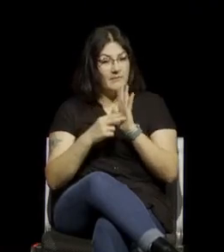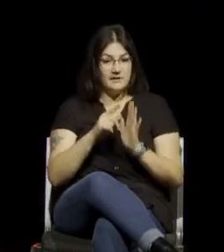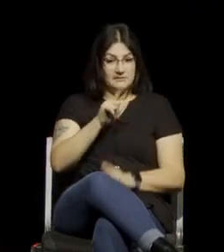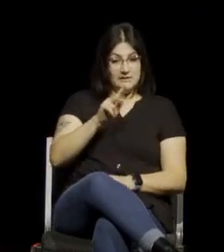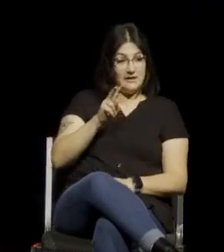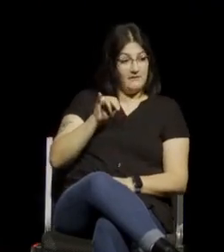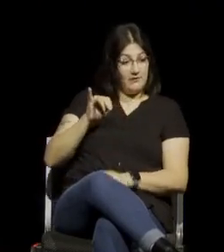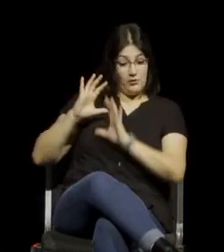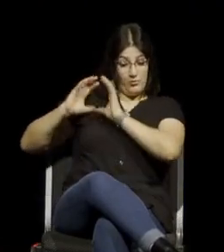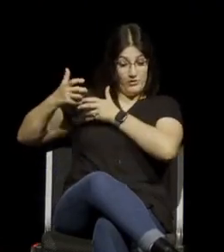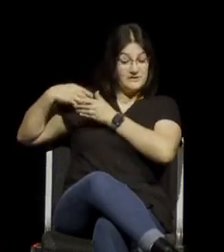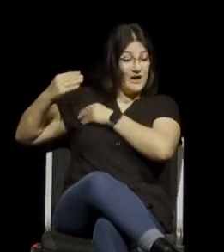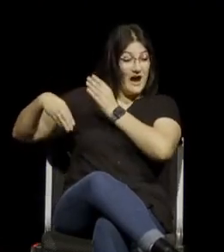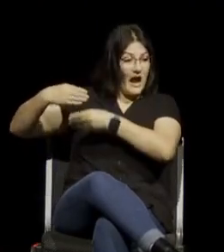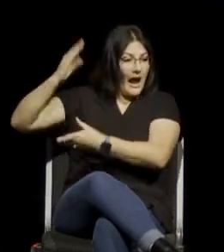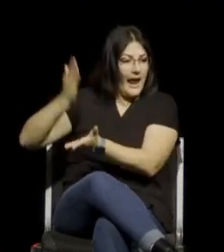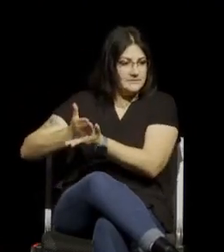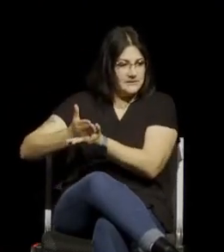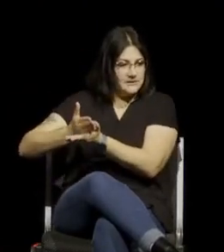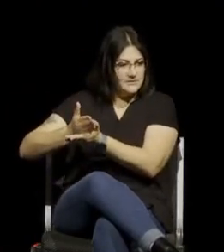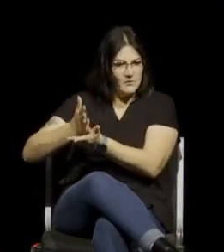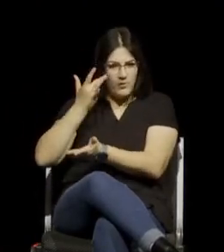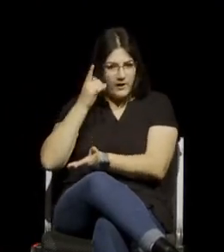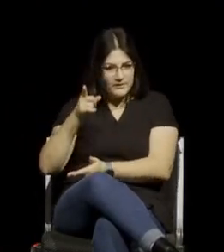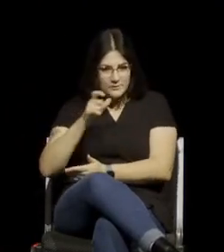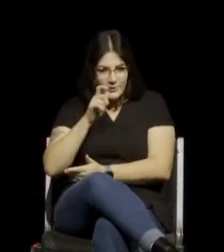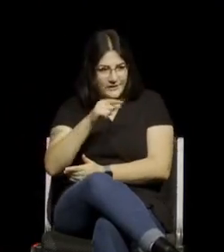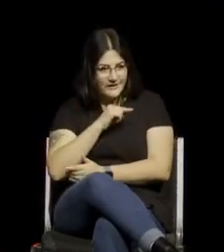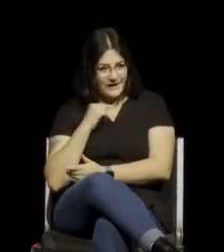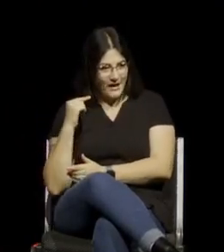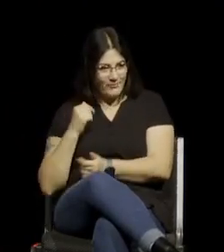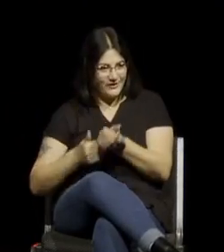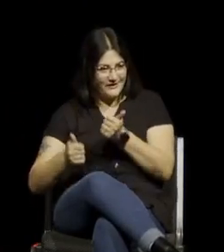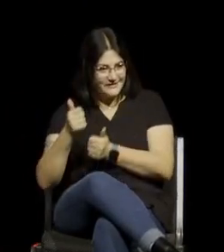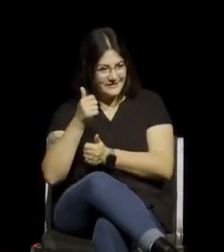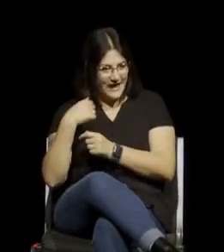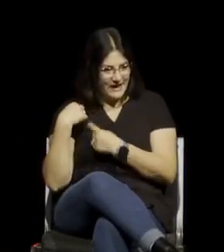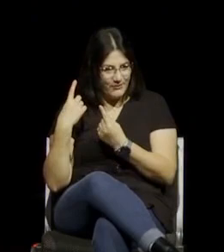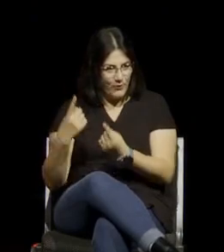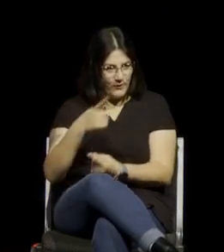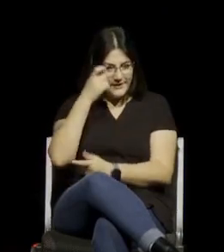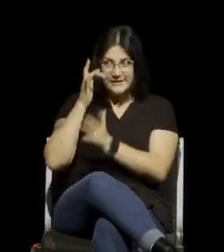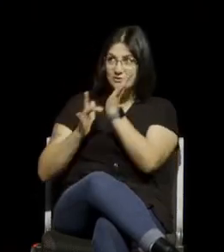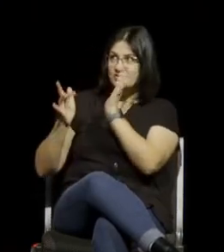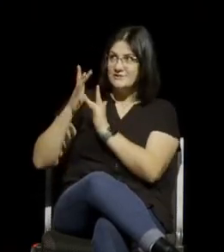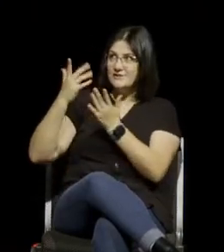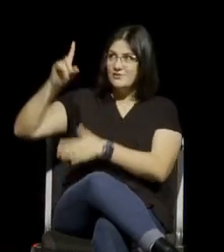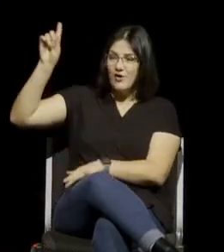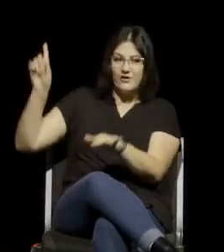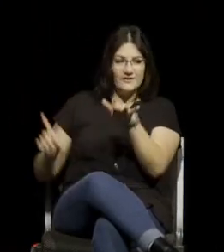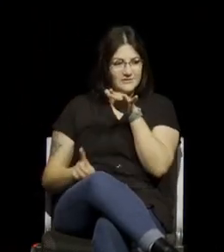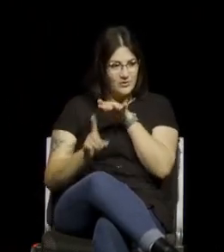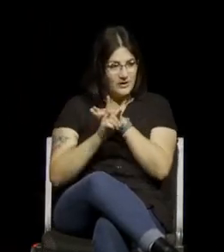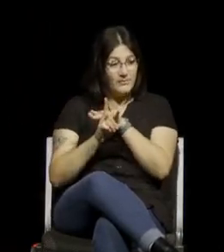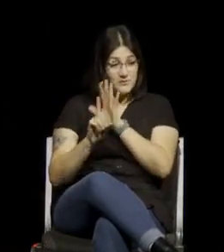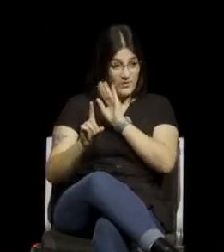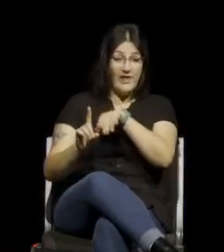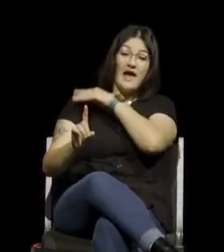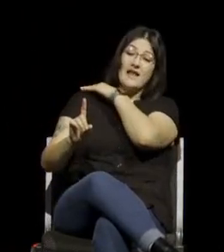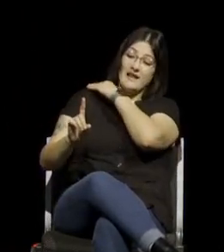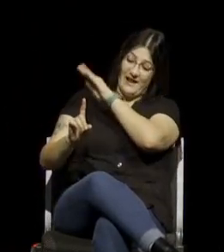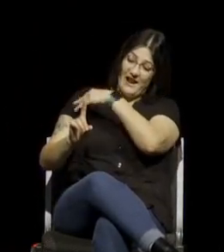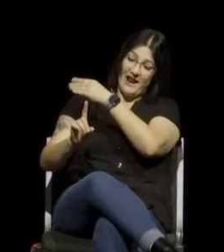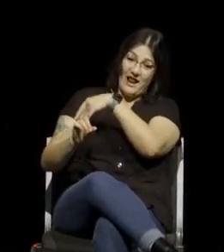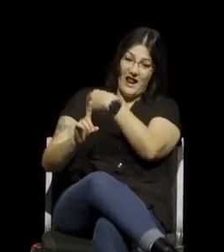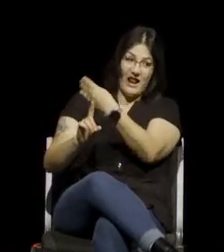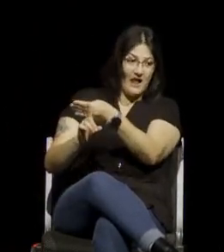priesthood ended. There was no need for priests anymore to go on our behalf to